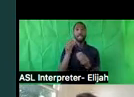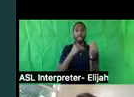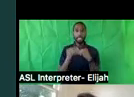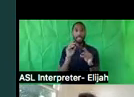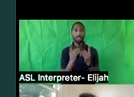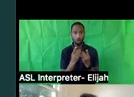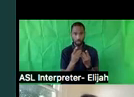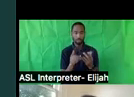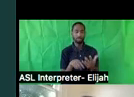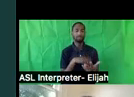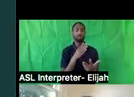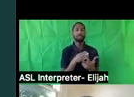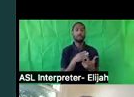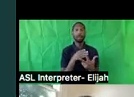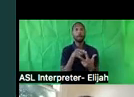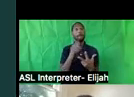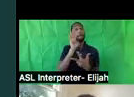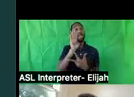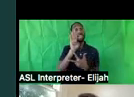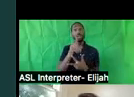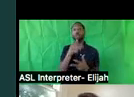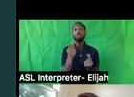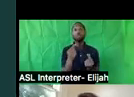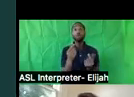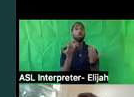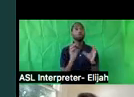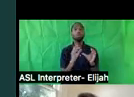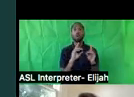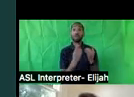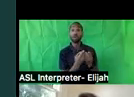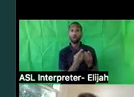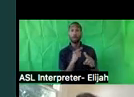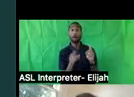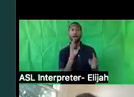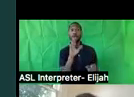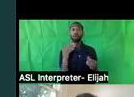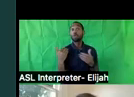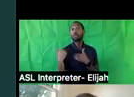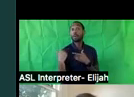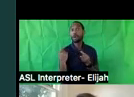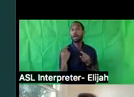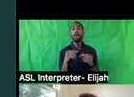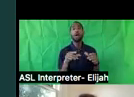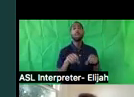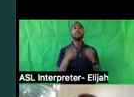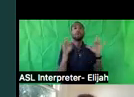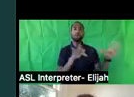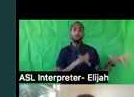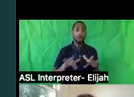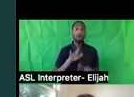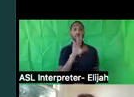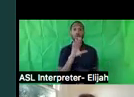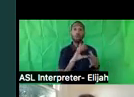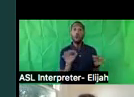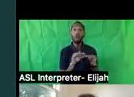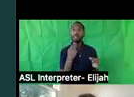donuts. Person B, you do not want a donut, and your job is to be a broken record. Your line is going to be